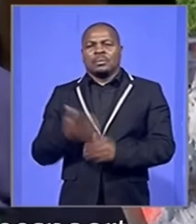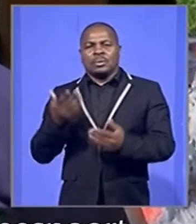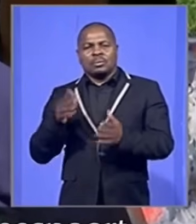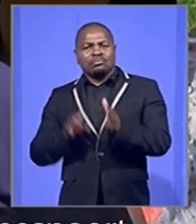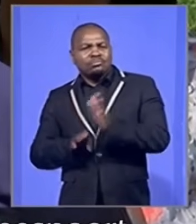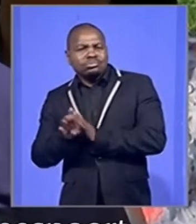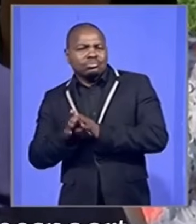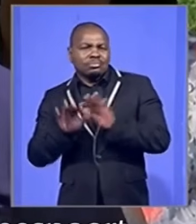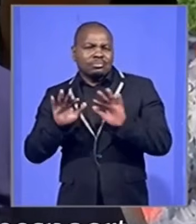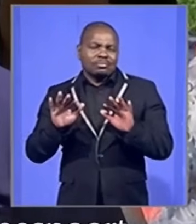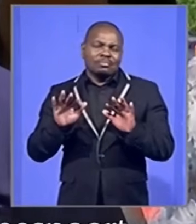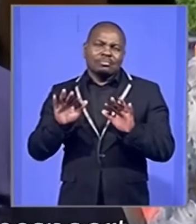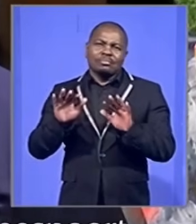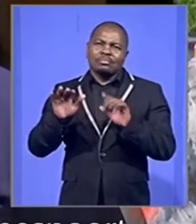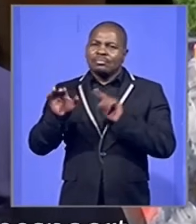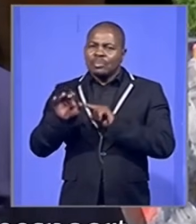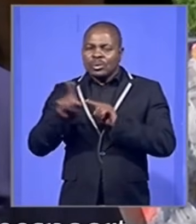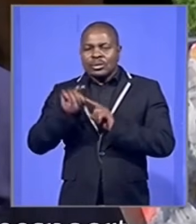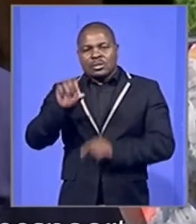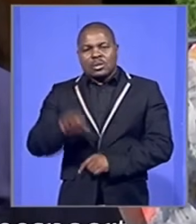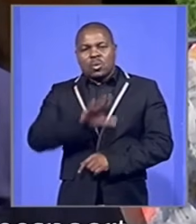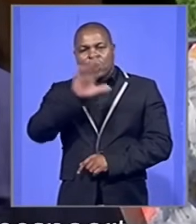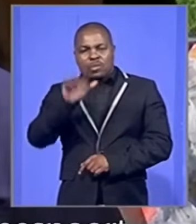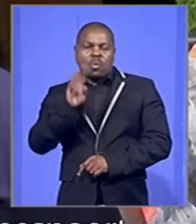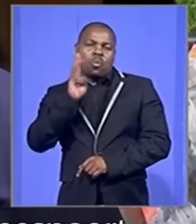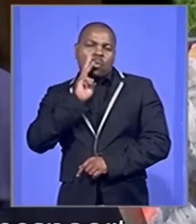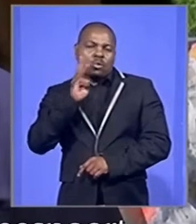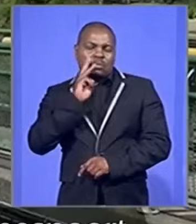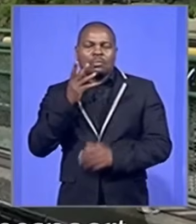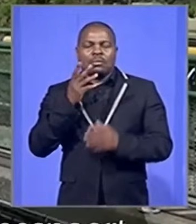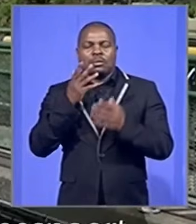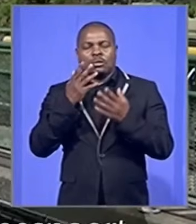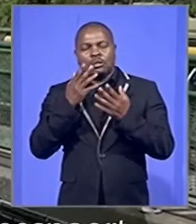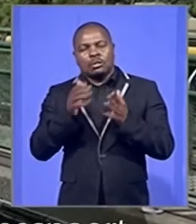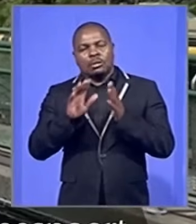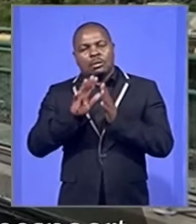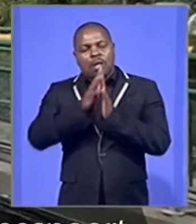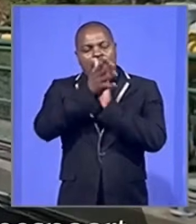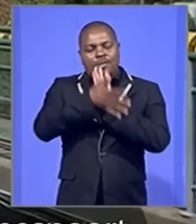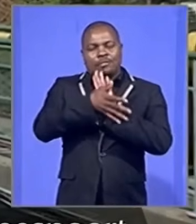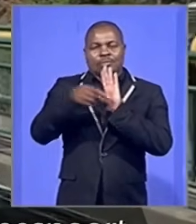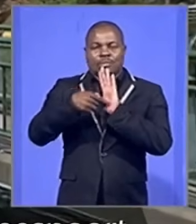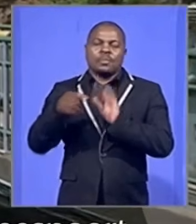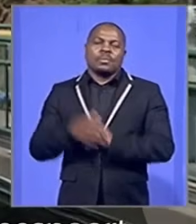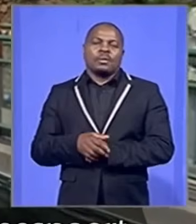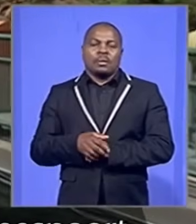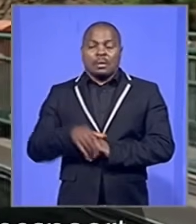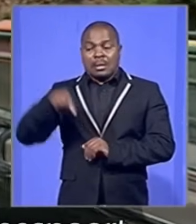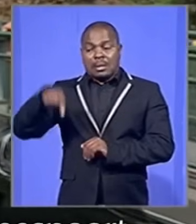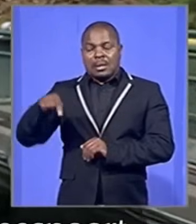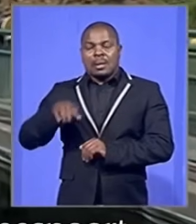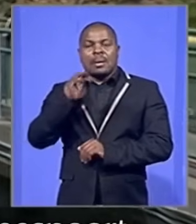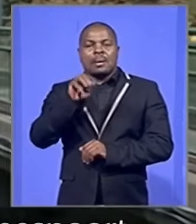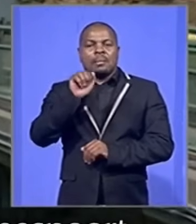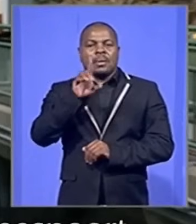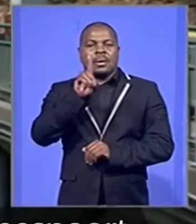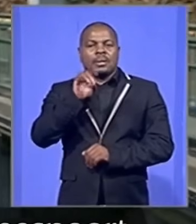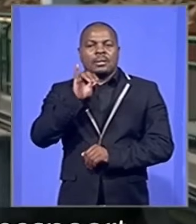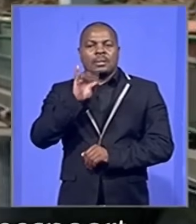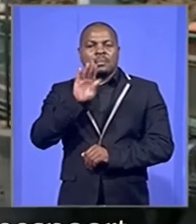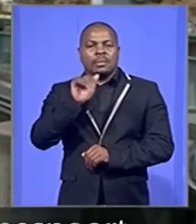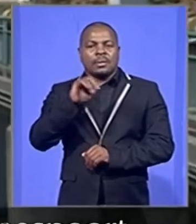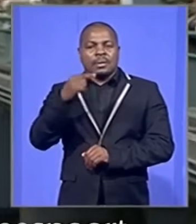development of South African water infrastructure. Le fa Harties e le mo kgaolong ya mmasepala wa Madibeng e leng se se